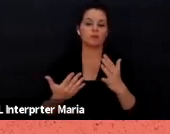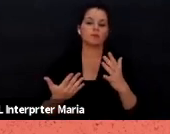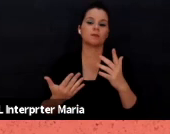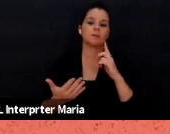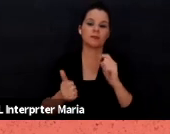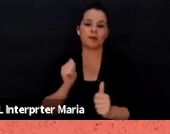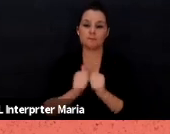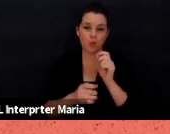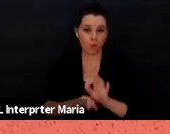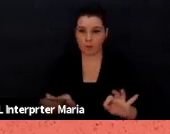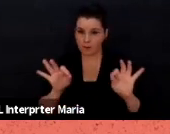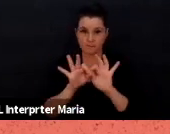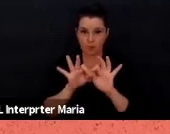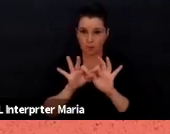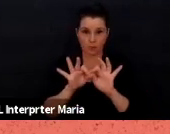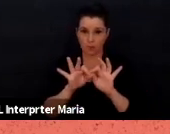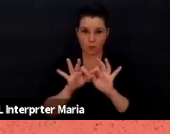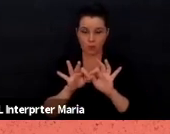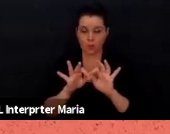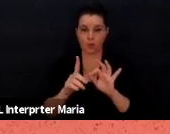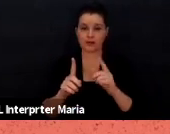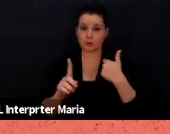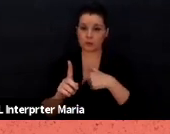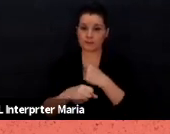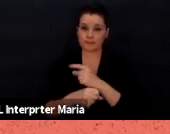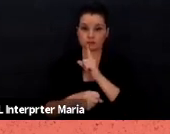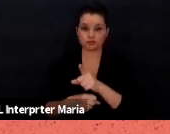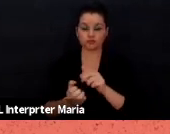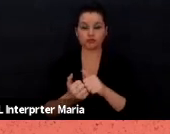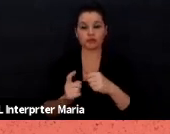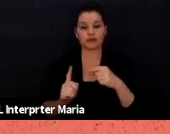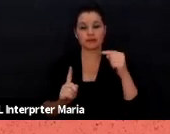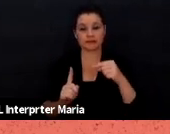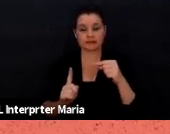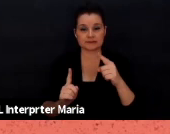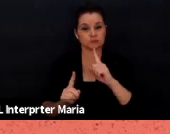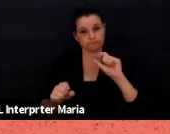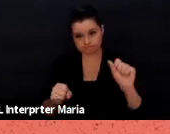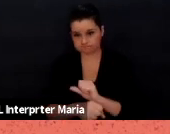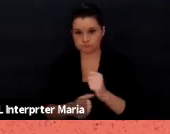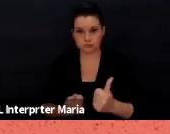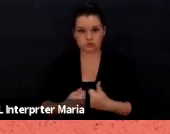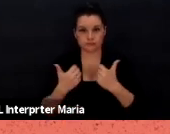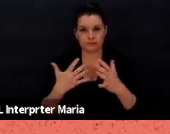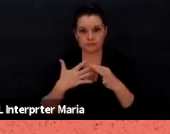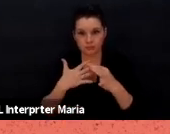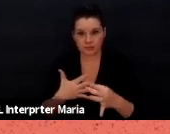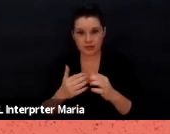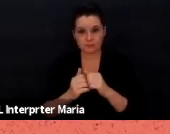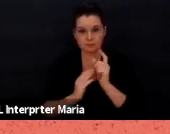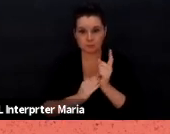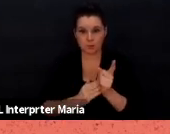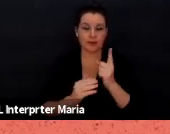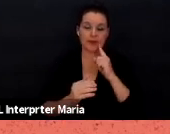most important way in which that we can make sure that this is a truly survivor-led moment